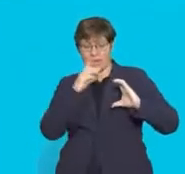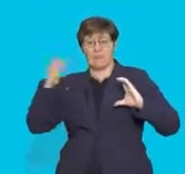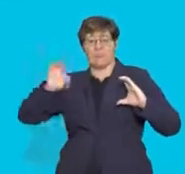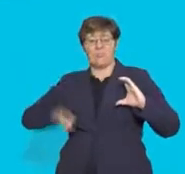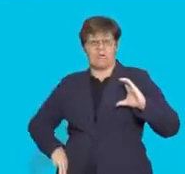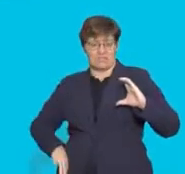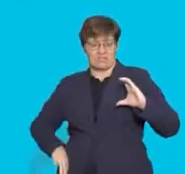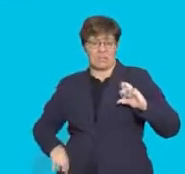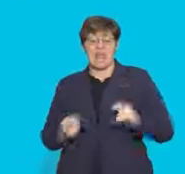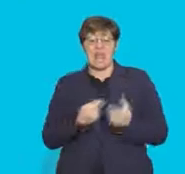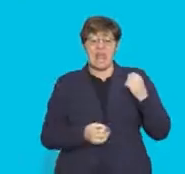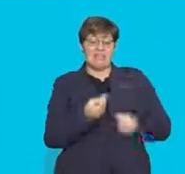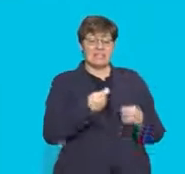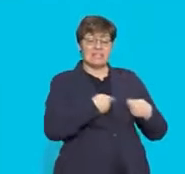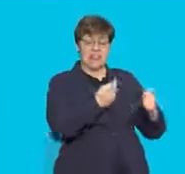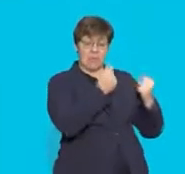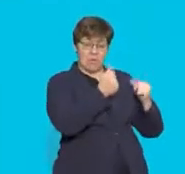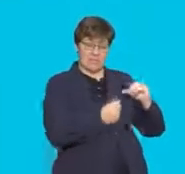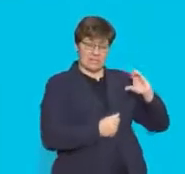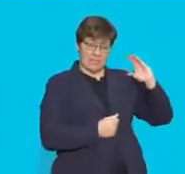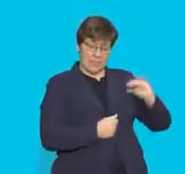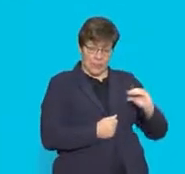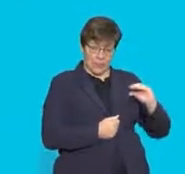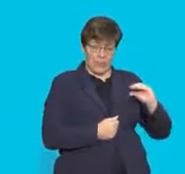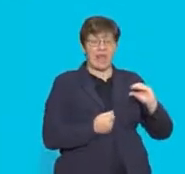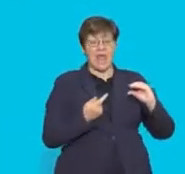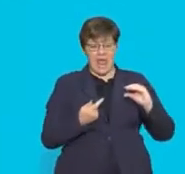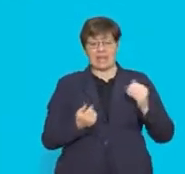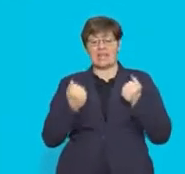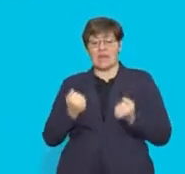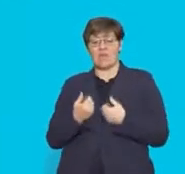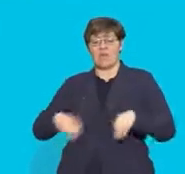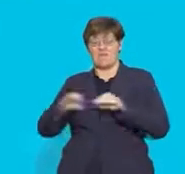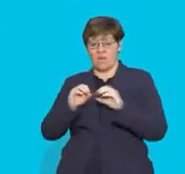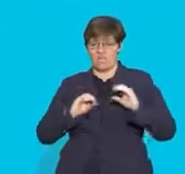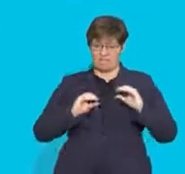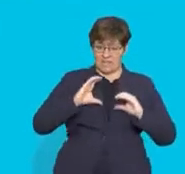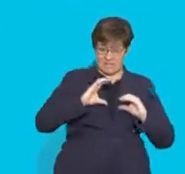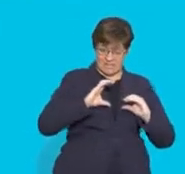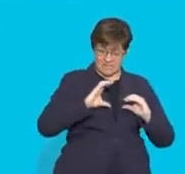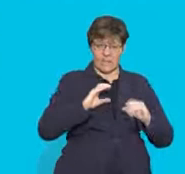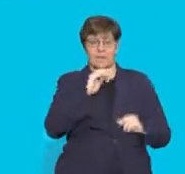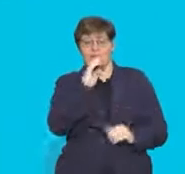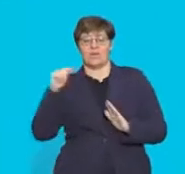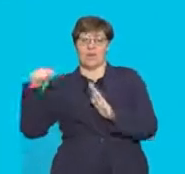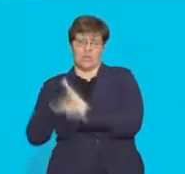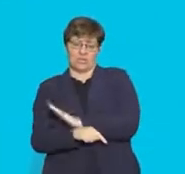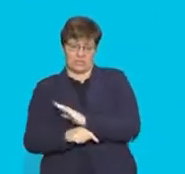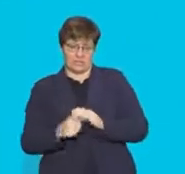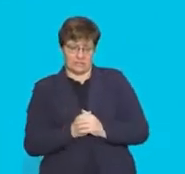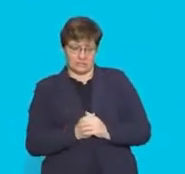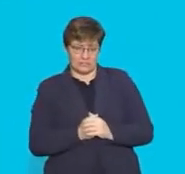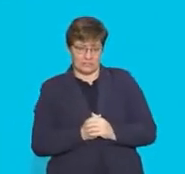If my selling price is less than my carrying value, I'm going to get a loss.